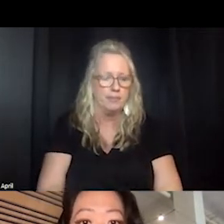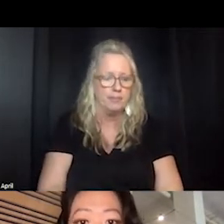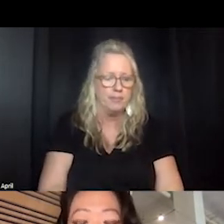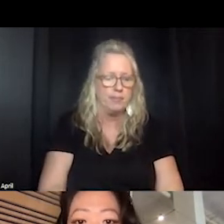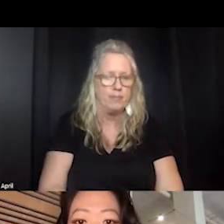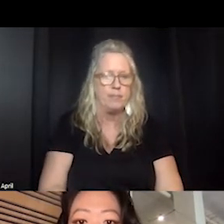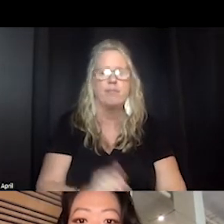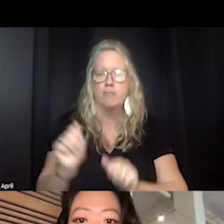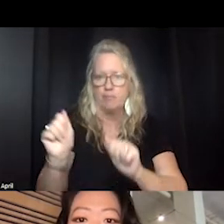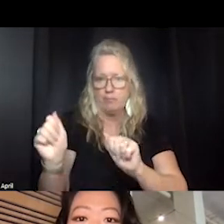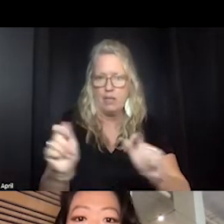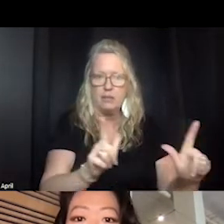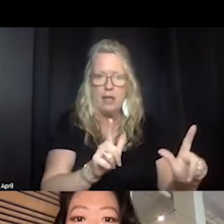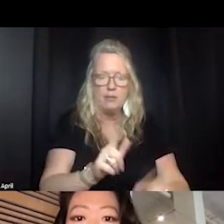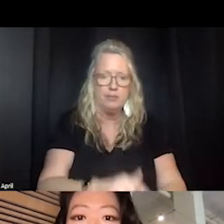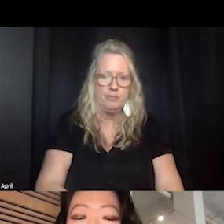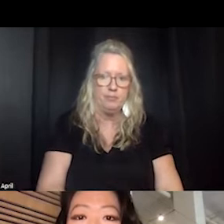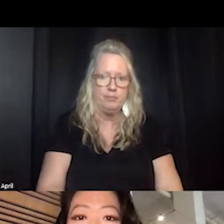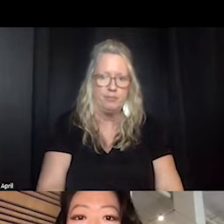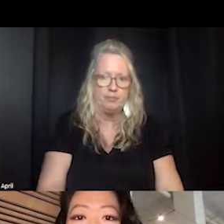Next slide.